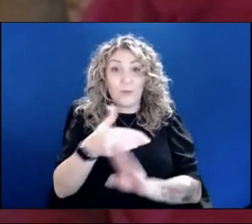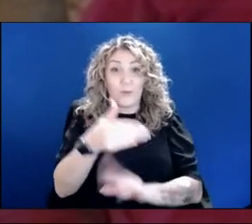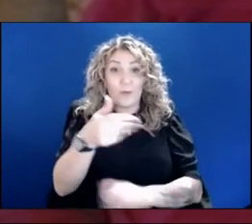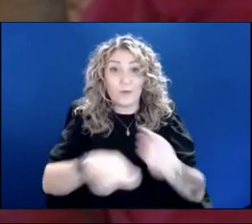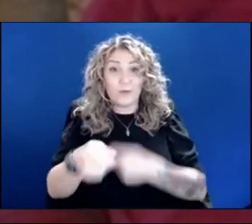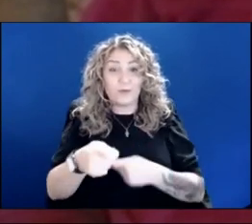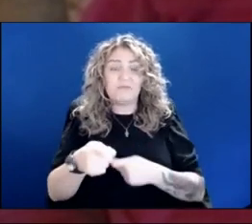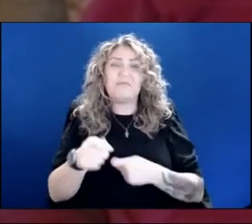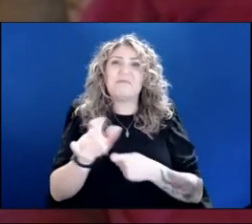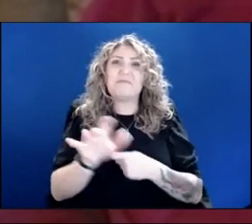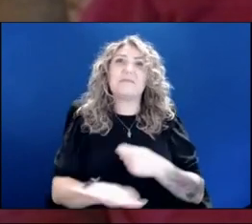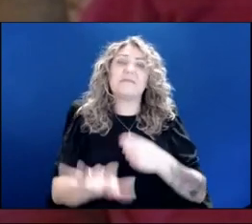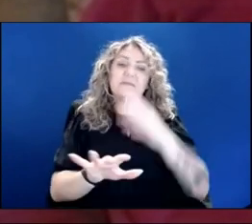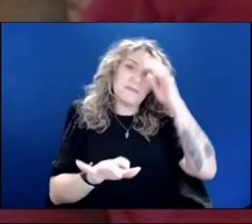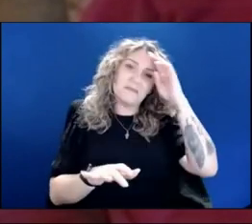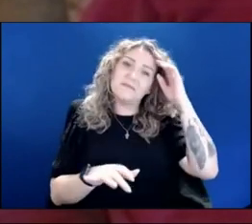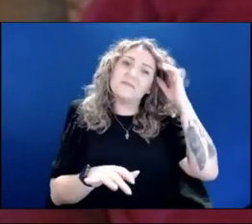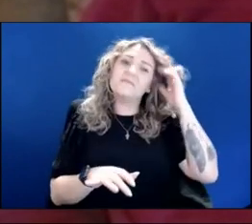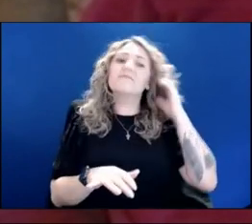me a little bit